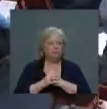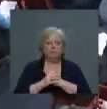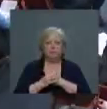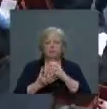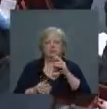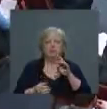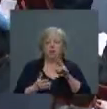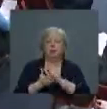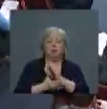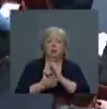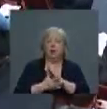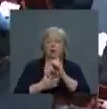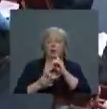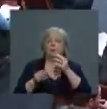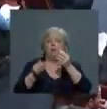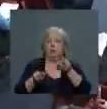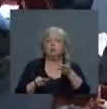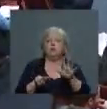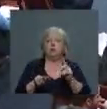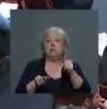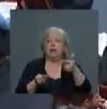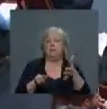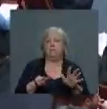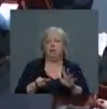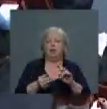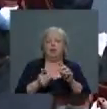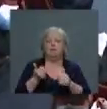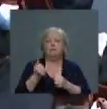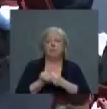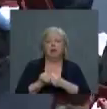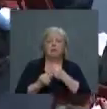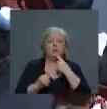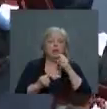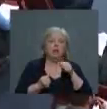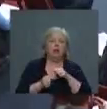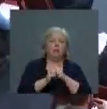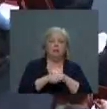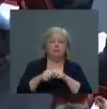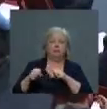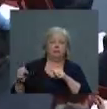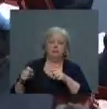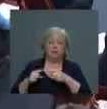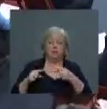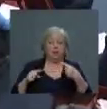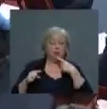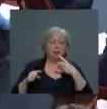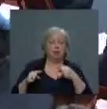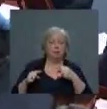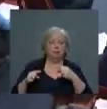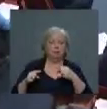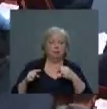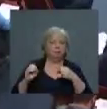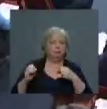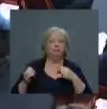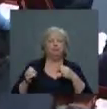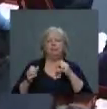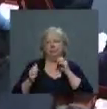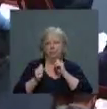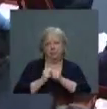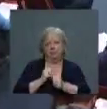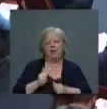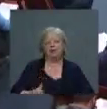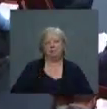All right. There's been a motion and a second. All in favor of the passage of the resolution indicate by saying aye. Aye. Opposed, say nay.